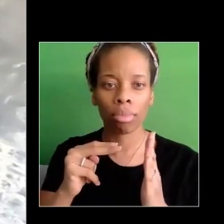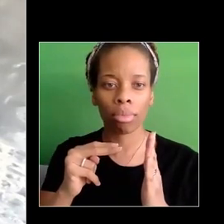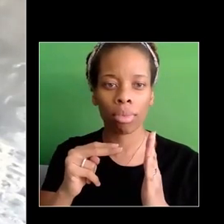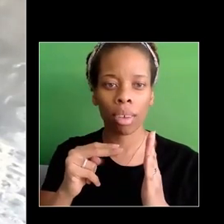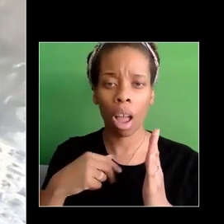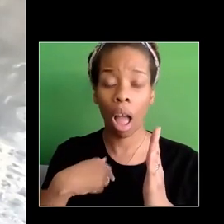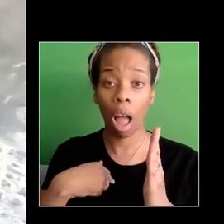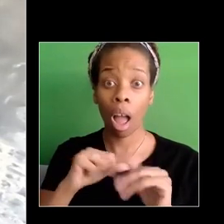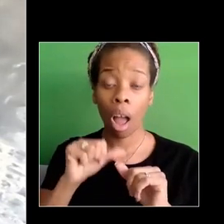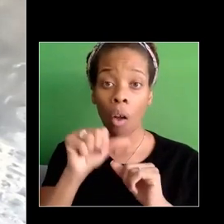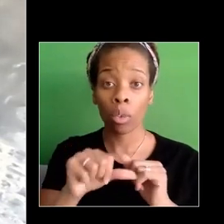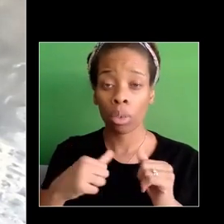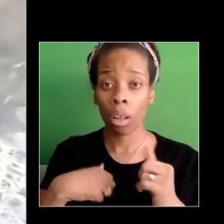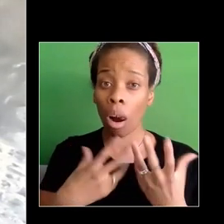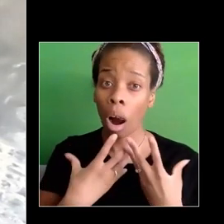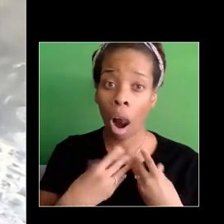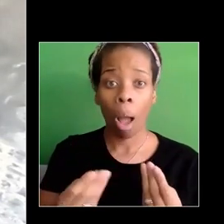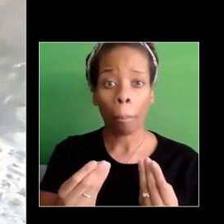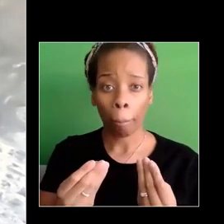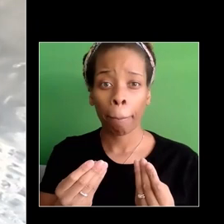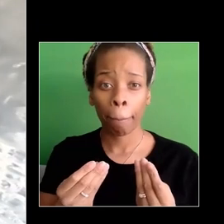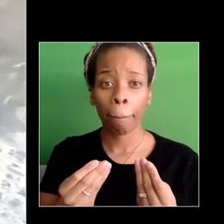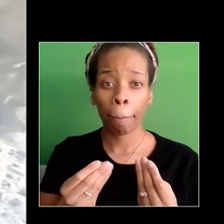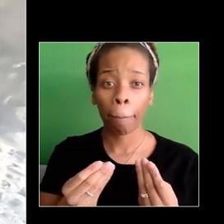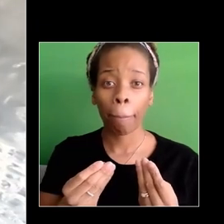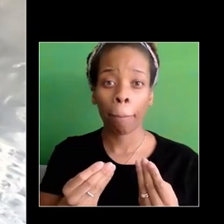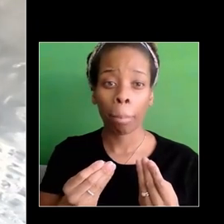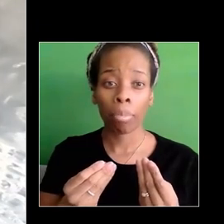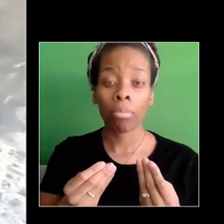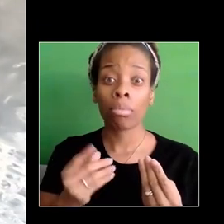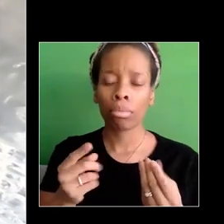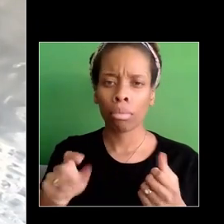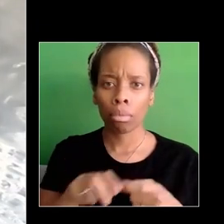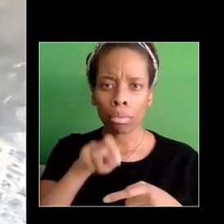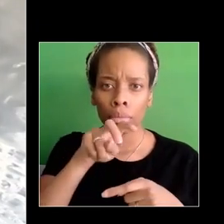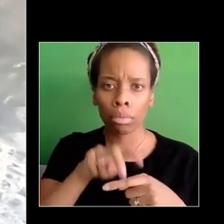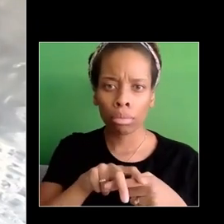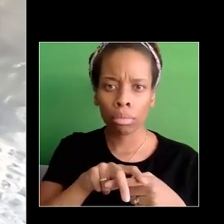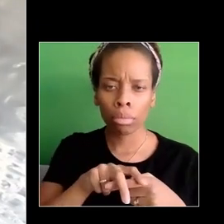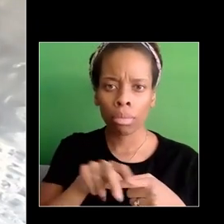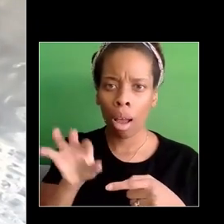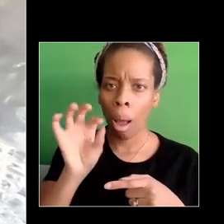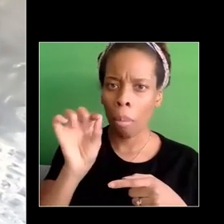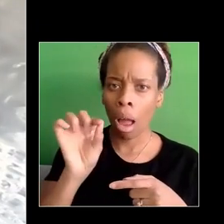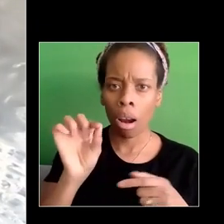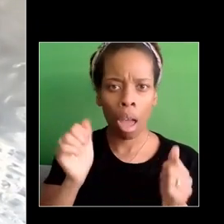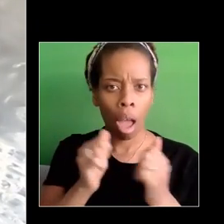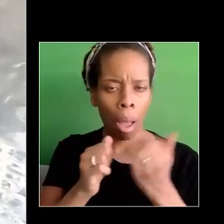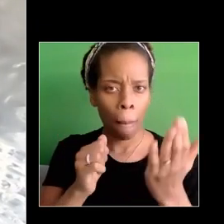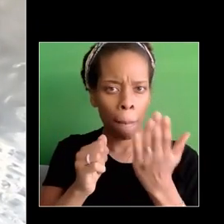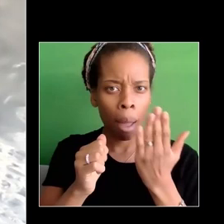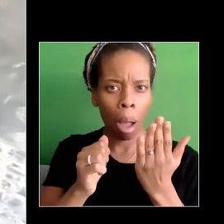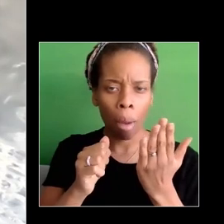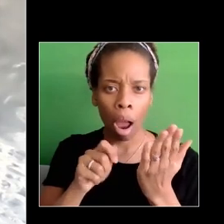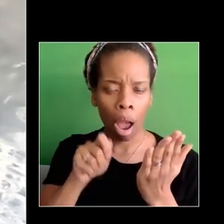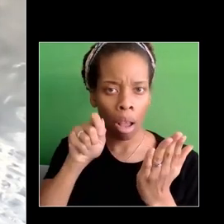worn out by it in a way that the act of actually having to sit still with a pen and a paper